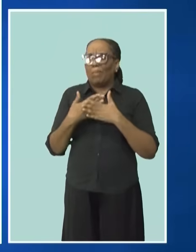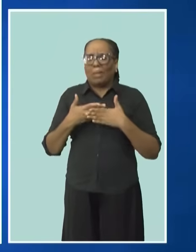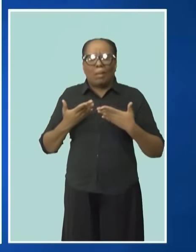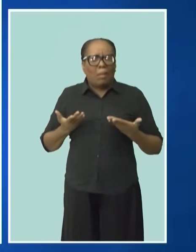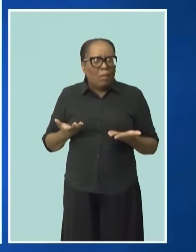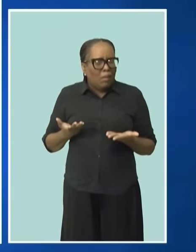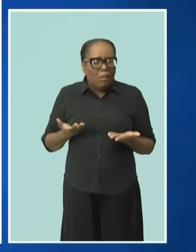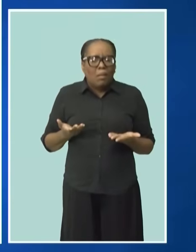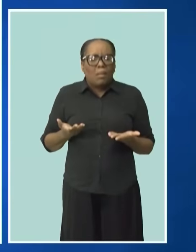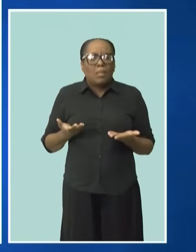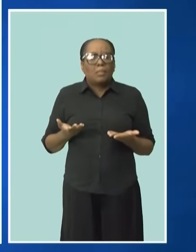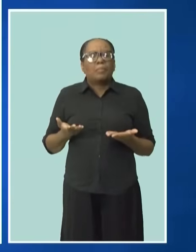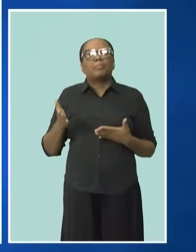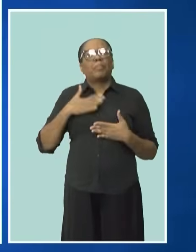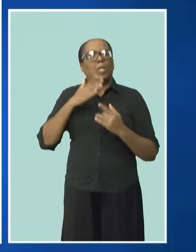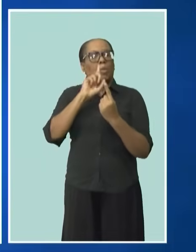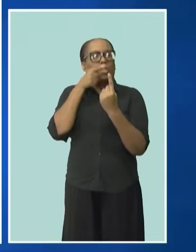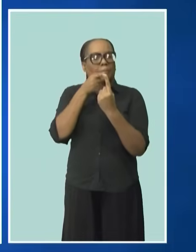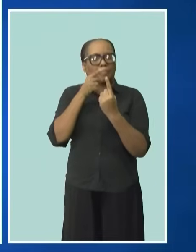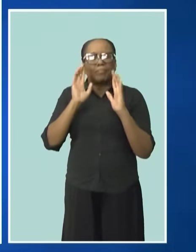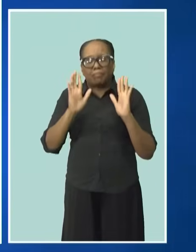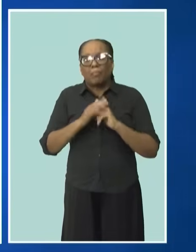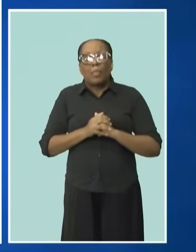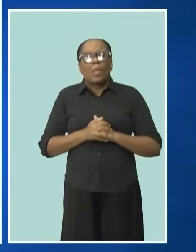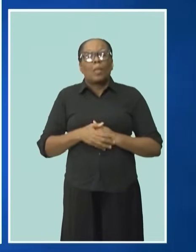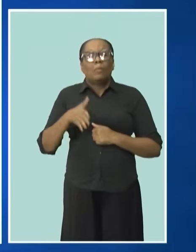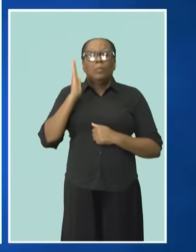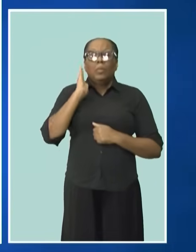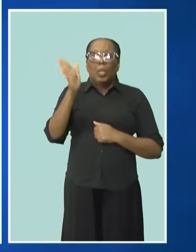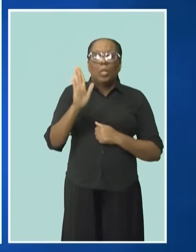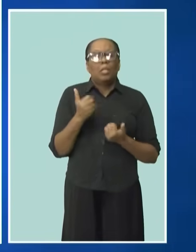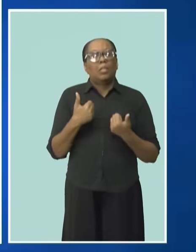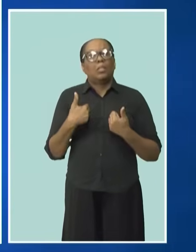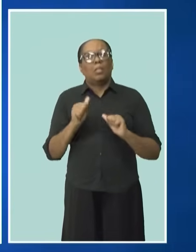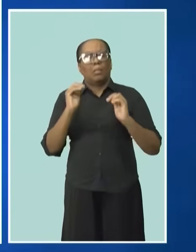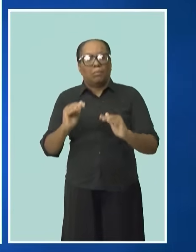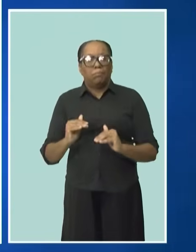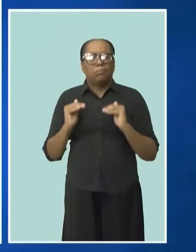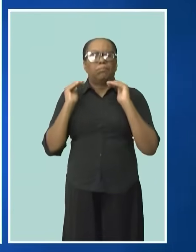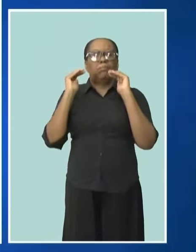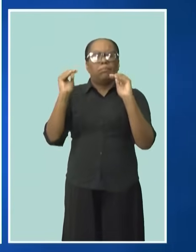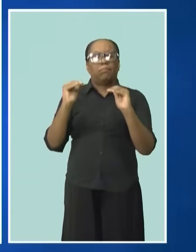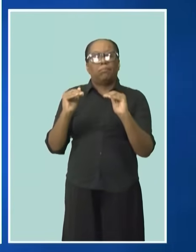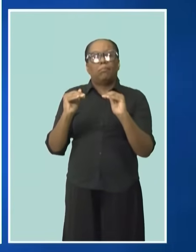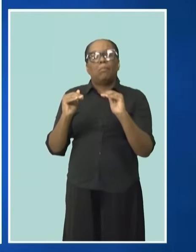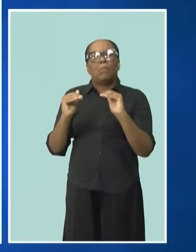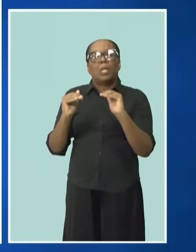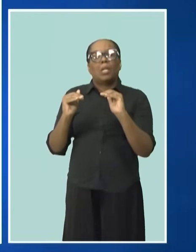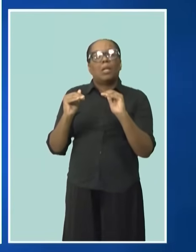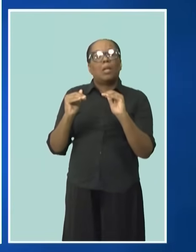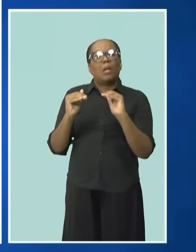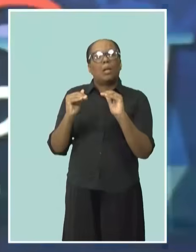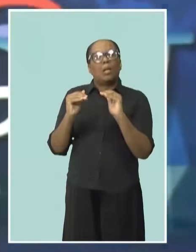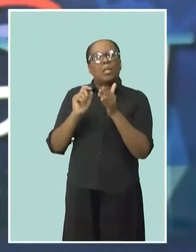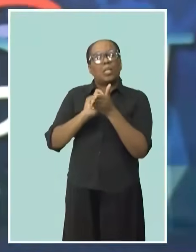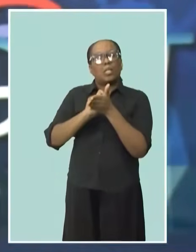But the point is that we're trying not only to elevate the authors, but to encourage